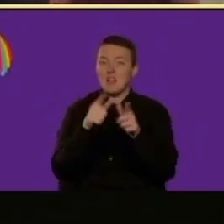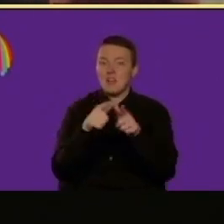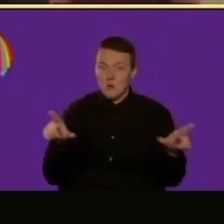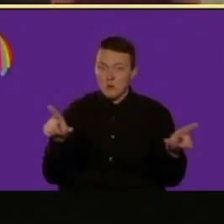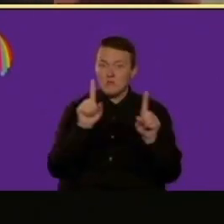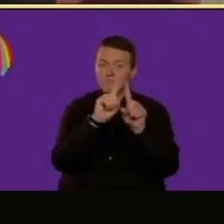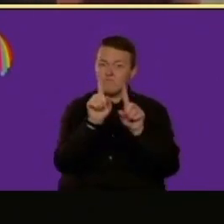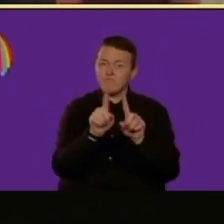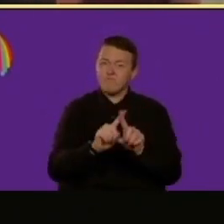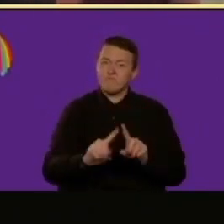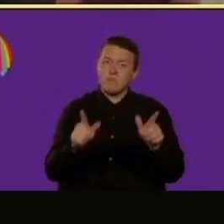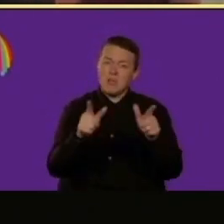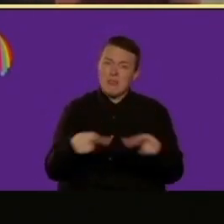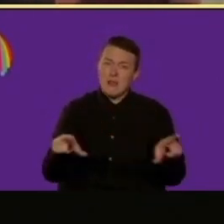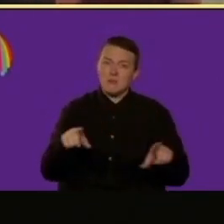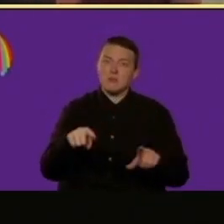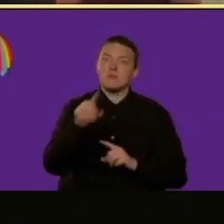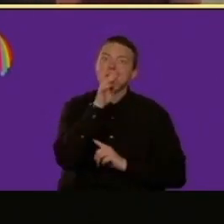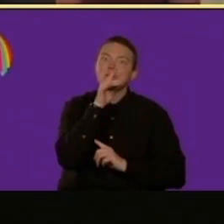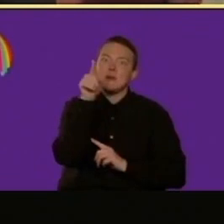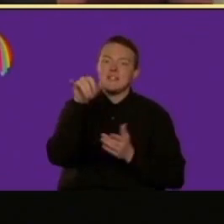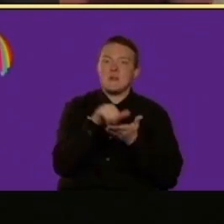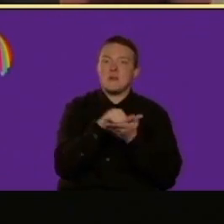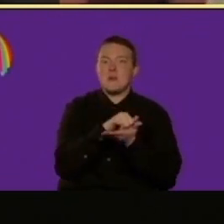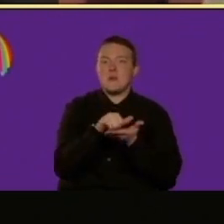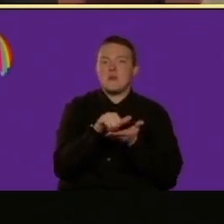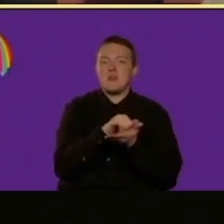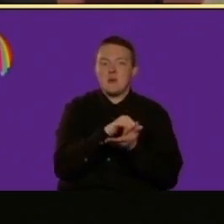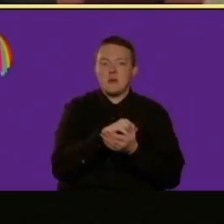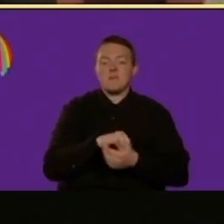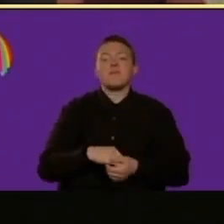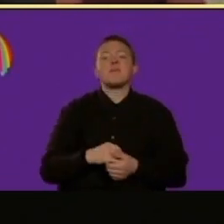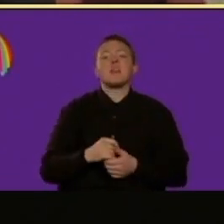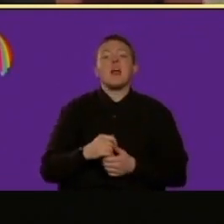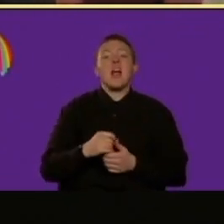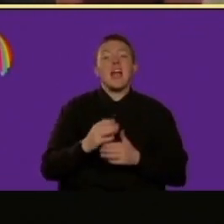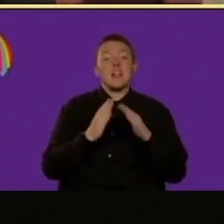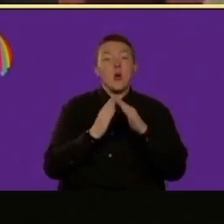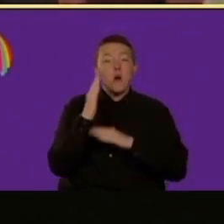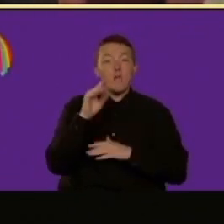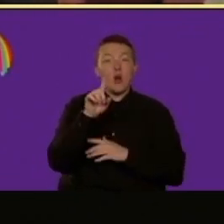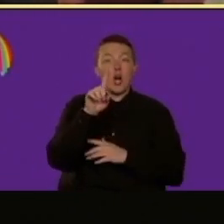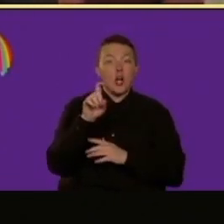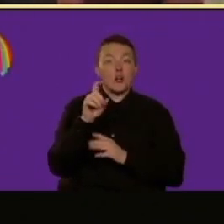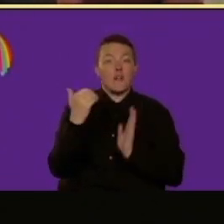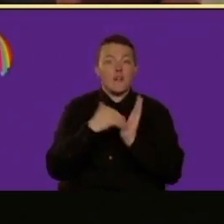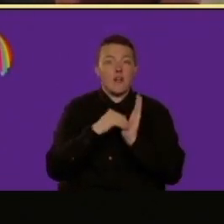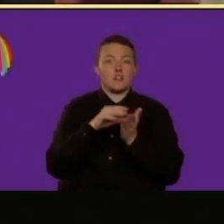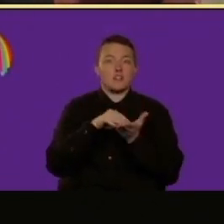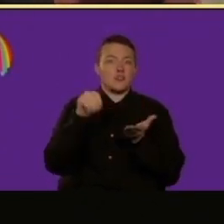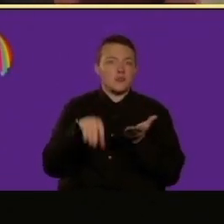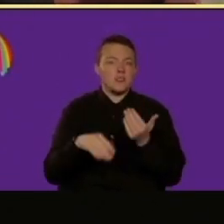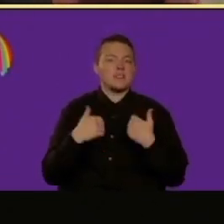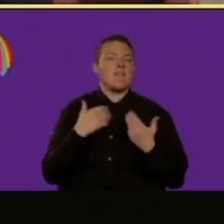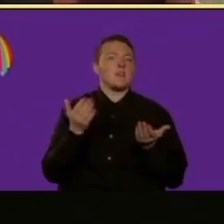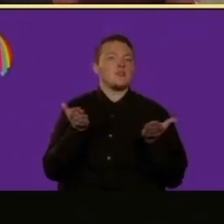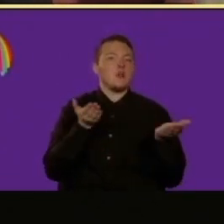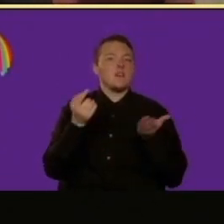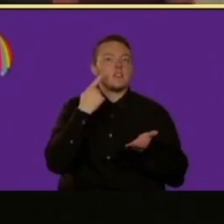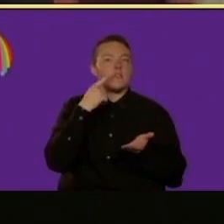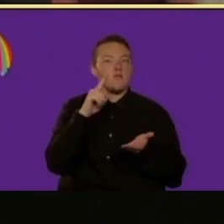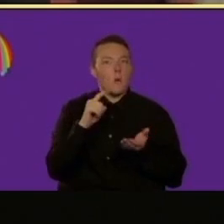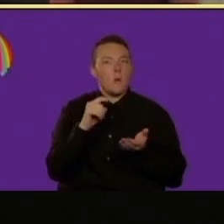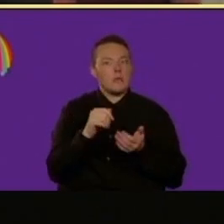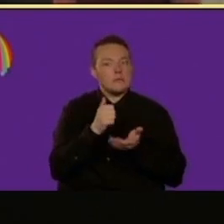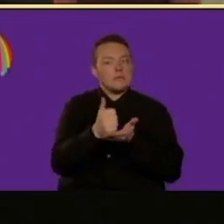problem along with with the systems. Traditionally, schools are